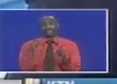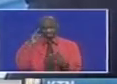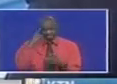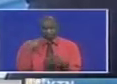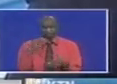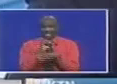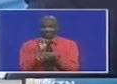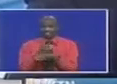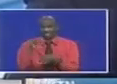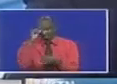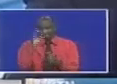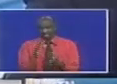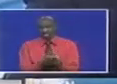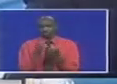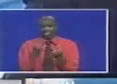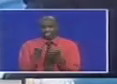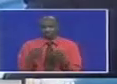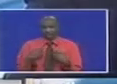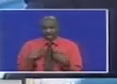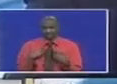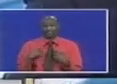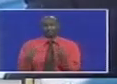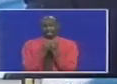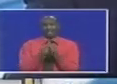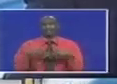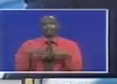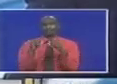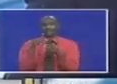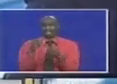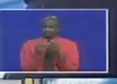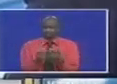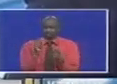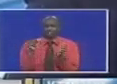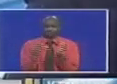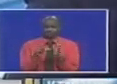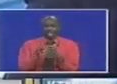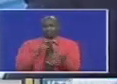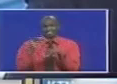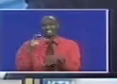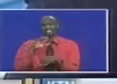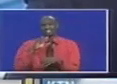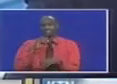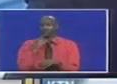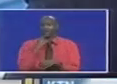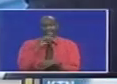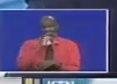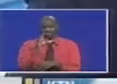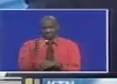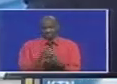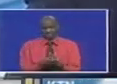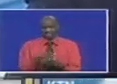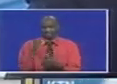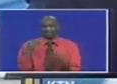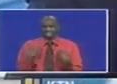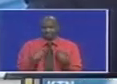advise the governor that we need to just get together and move forward and address the issues affecting Turkana County, because they are doable,